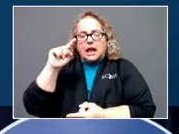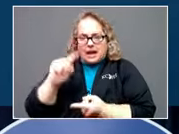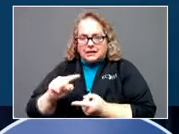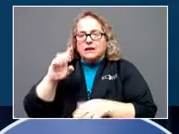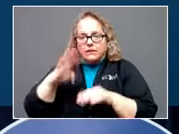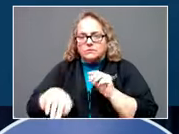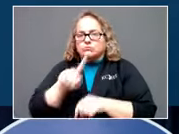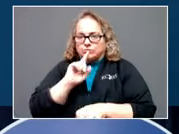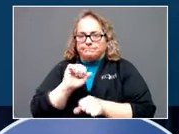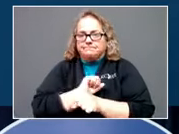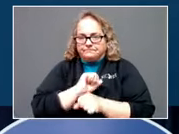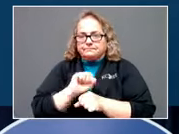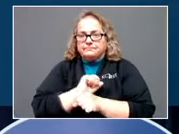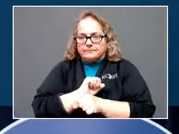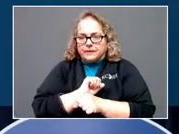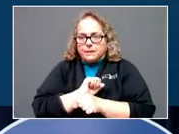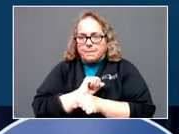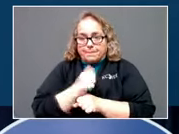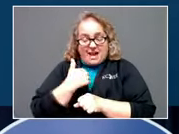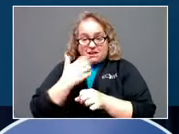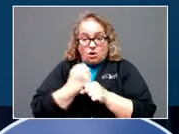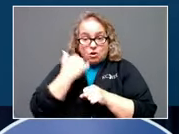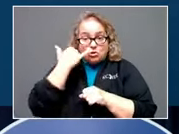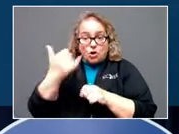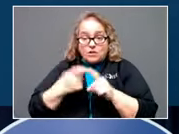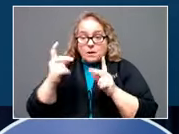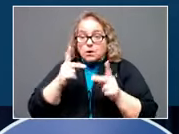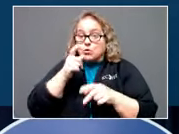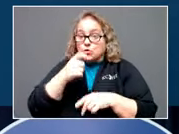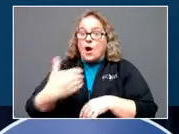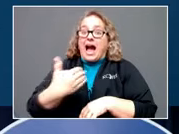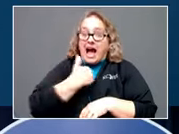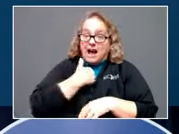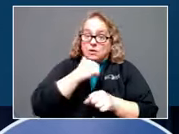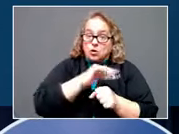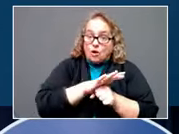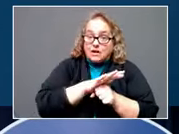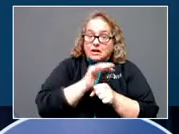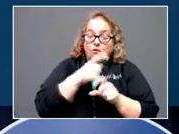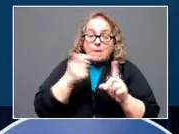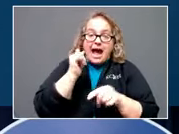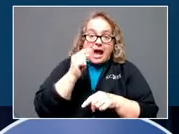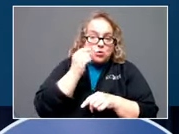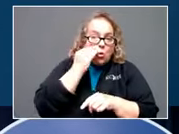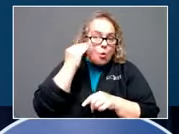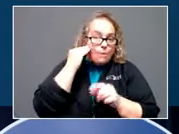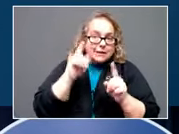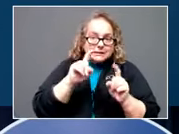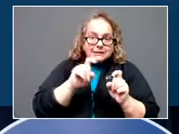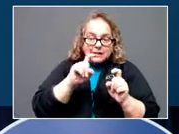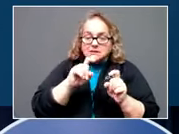that I've gotten calls from individuals that have tested positive with at-home tests that, if representative of the rest of the